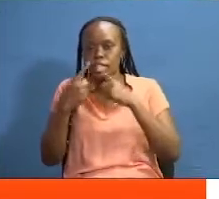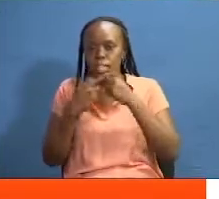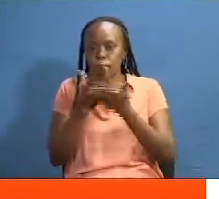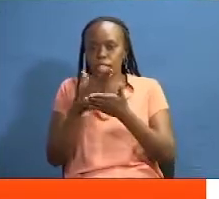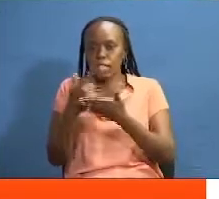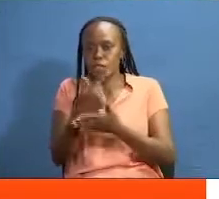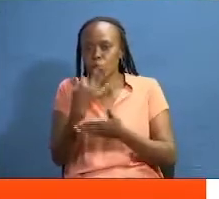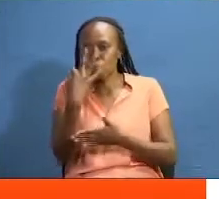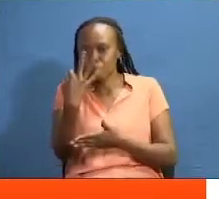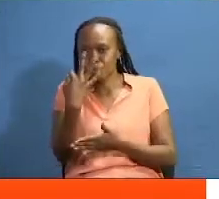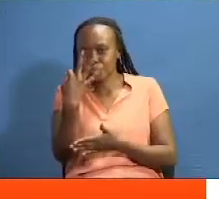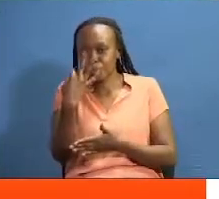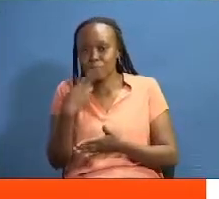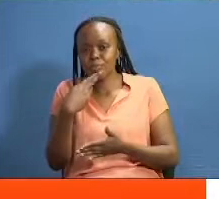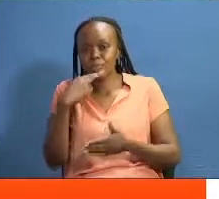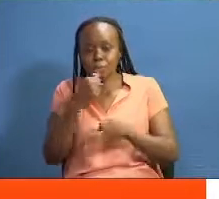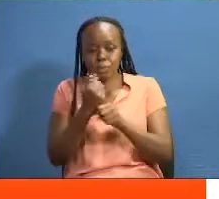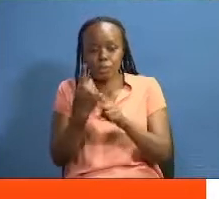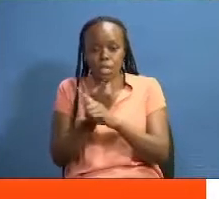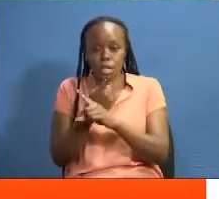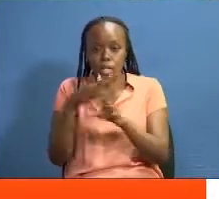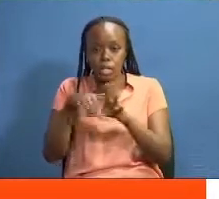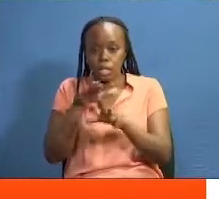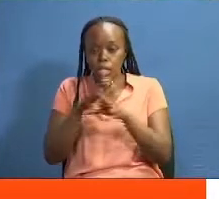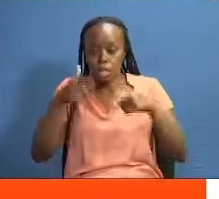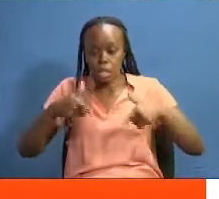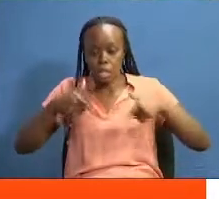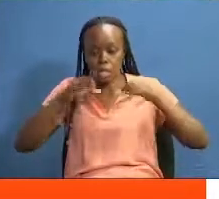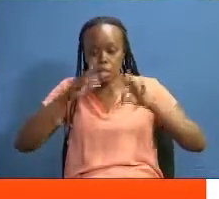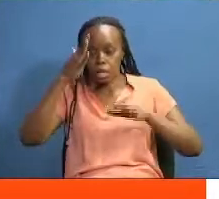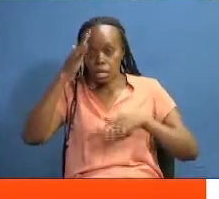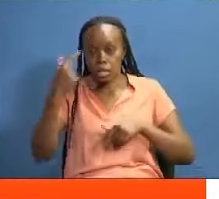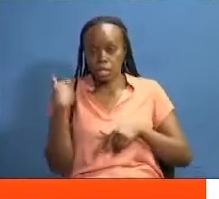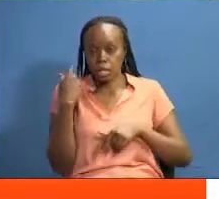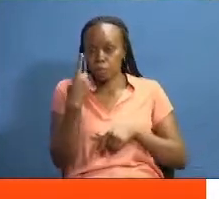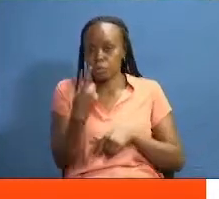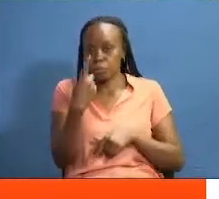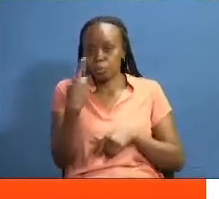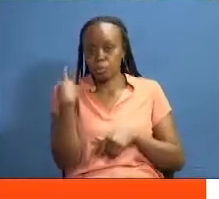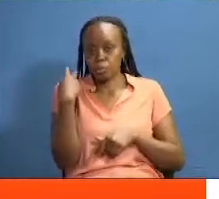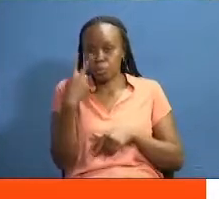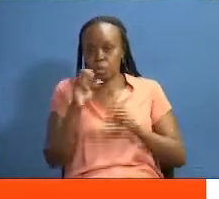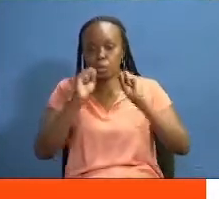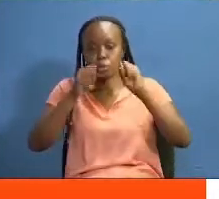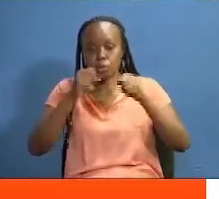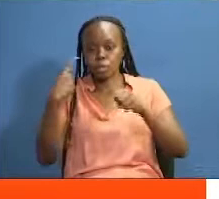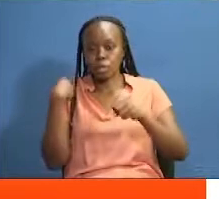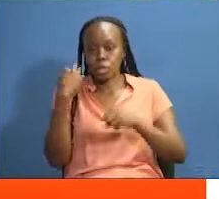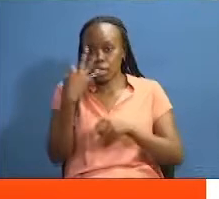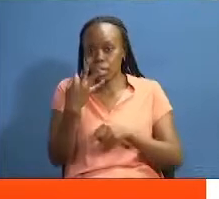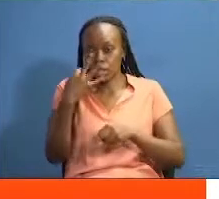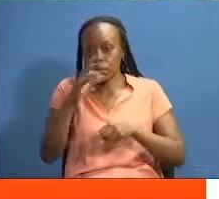The only 3 P's that are going to make a difference in your life, if you realize, is number 1, purpose, number 2, possibility, number